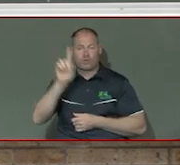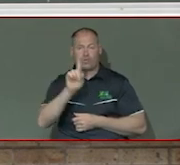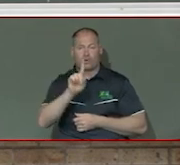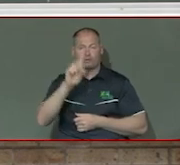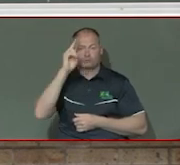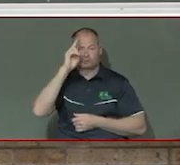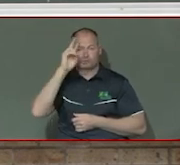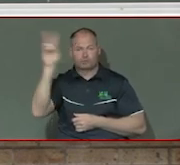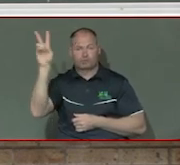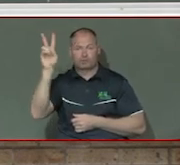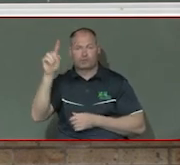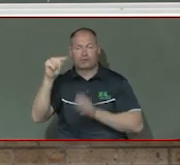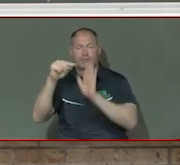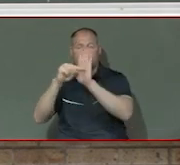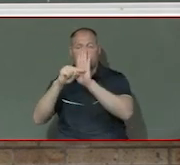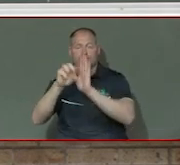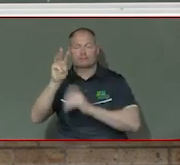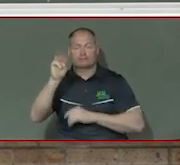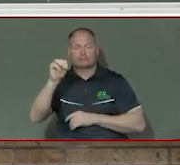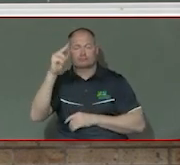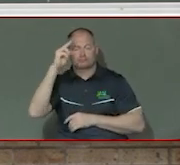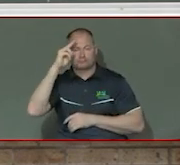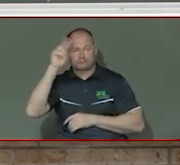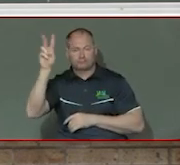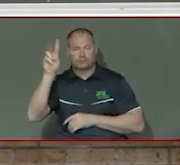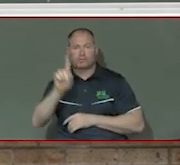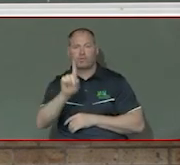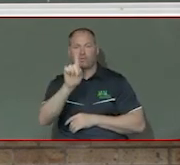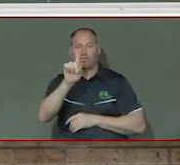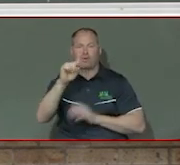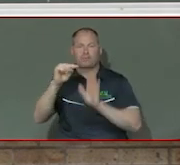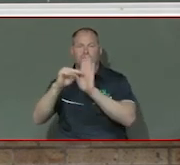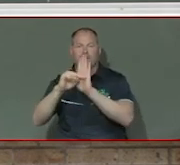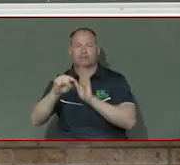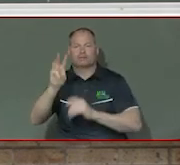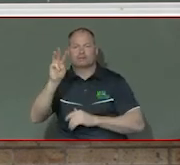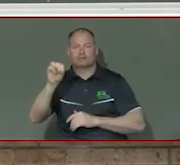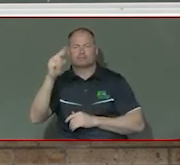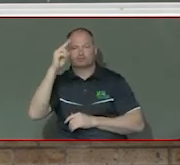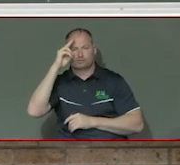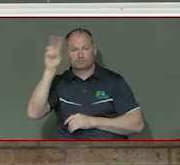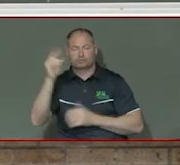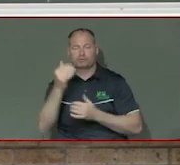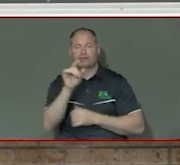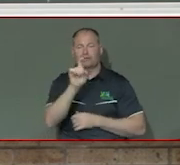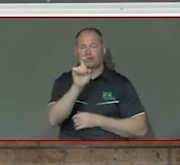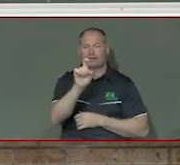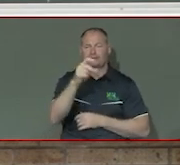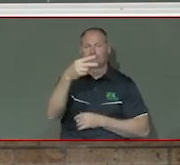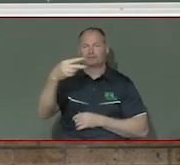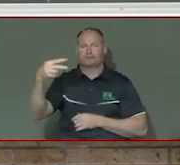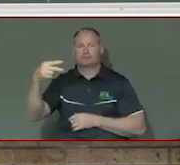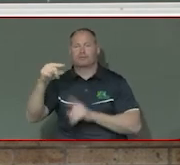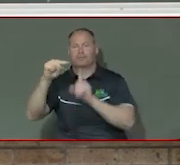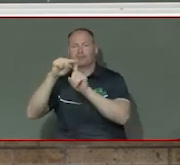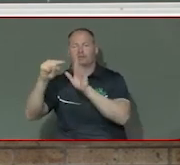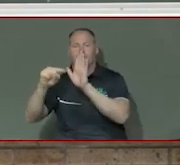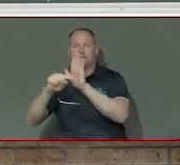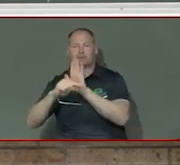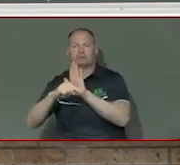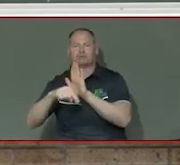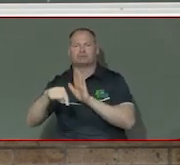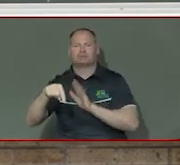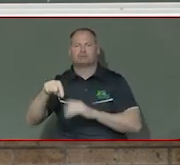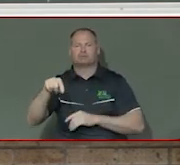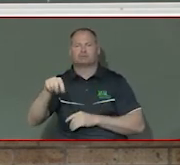minus m squared, which is 1 minus m squared. So x is equal to plus minus the square root of 1 minus